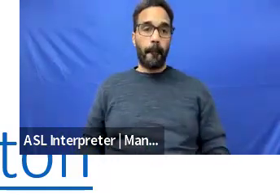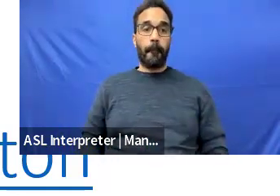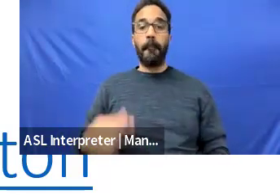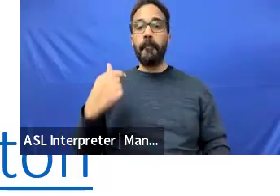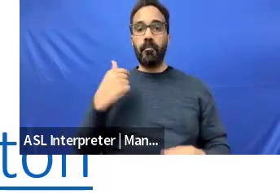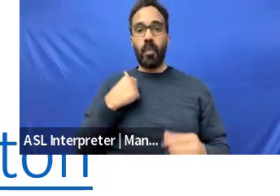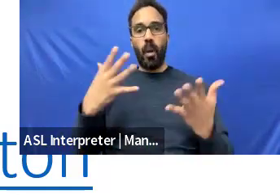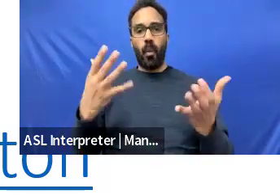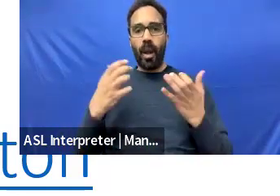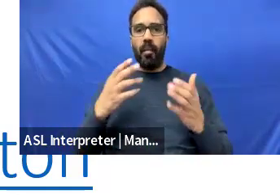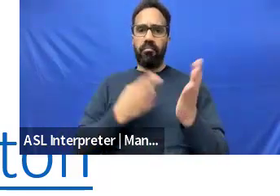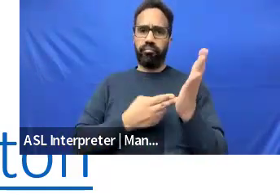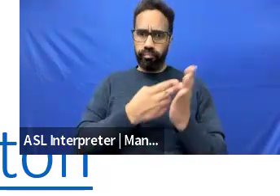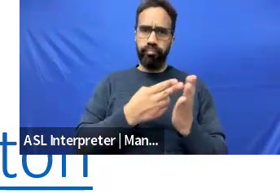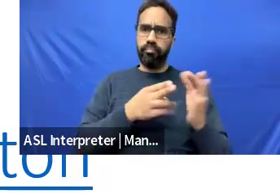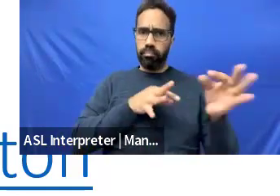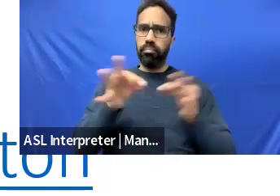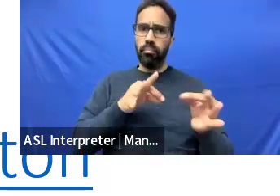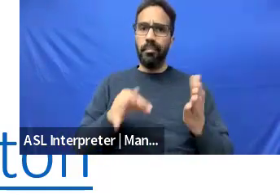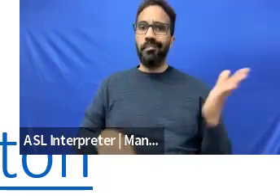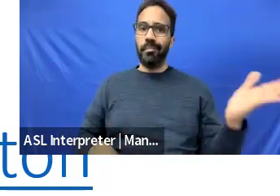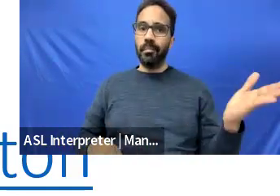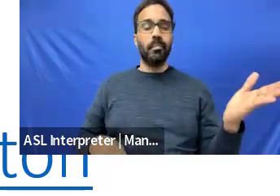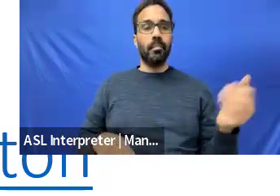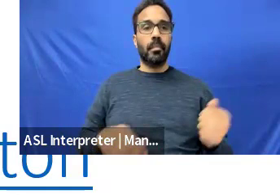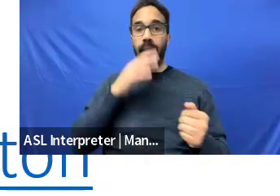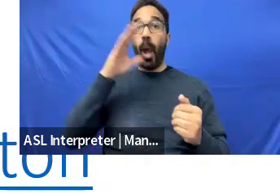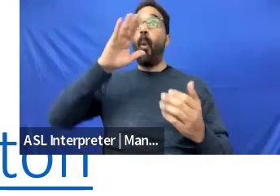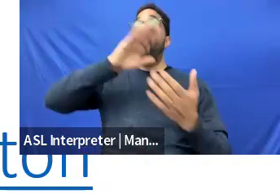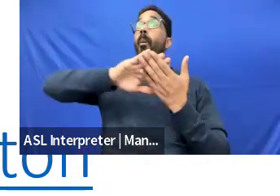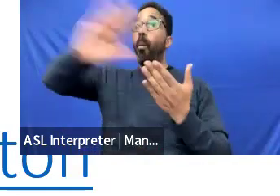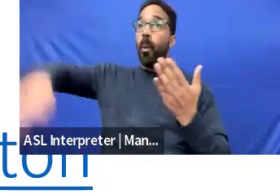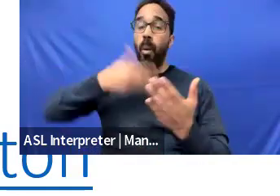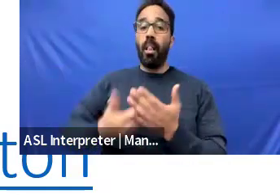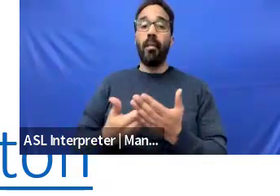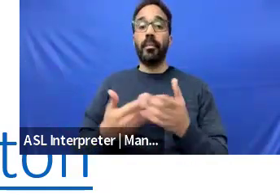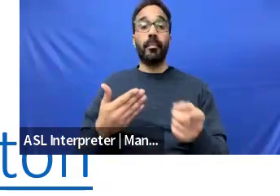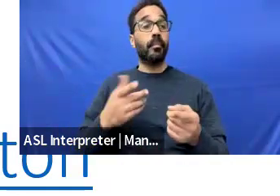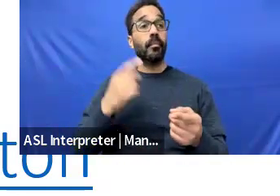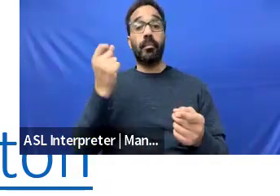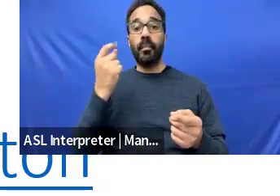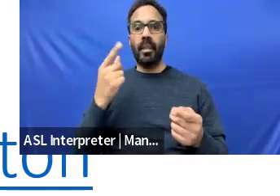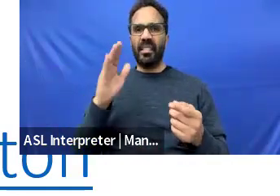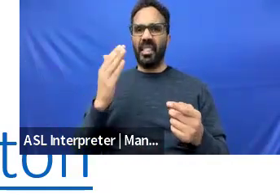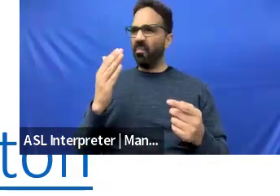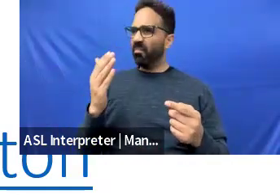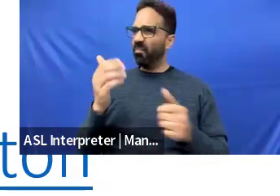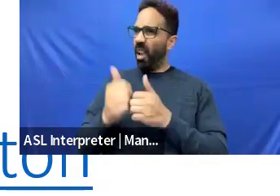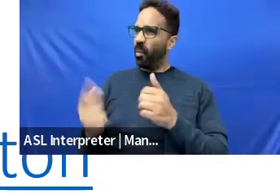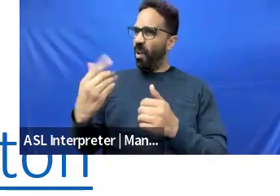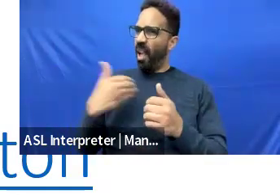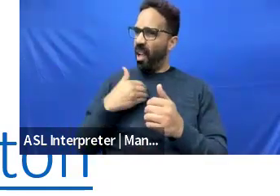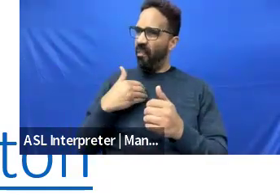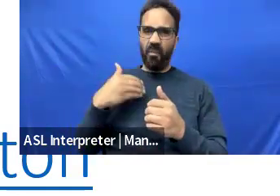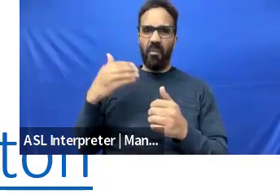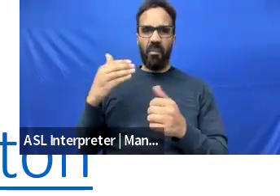out for what it is, because there's just a lot of, everyone's talking, everyone feels like everyone has COVID right now. Everyone has the flu.